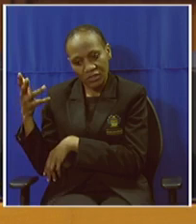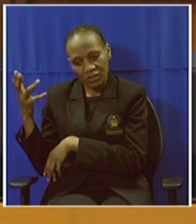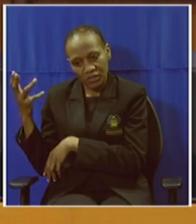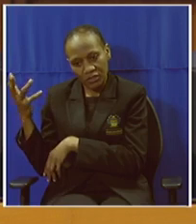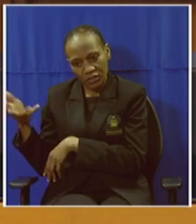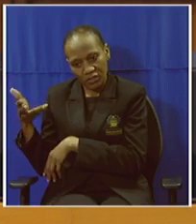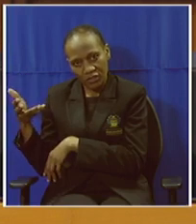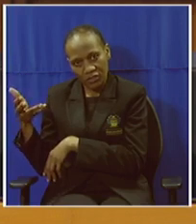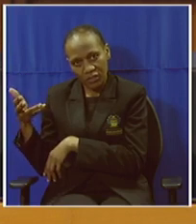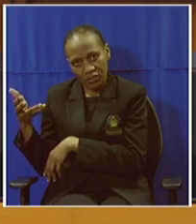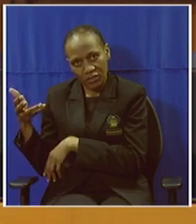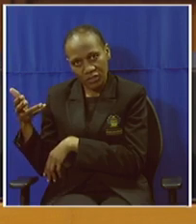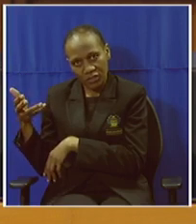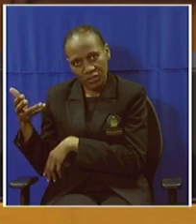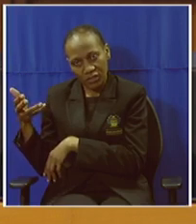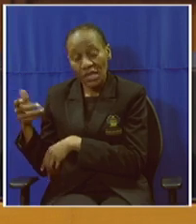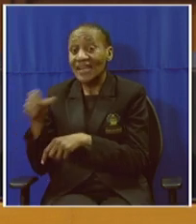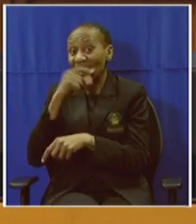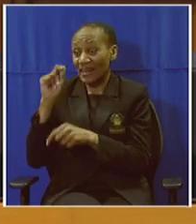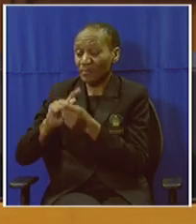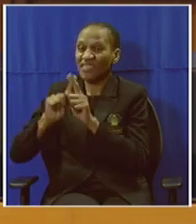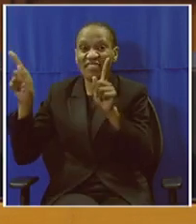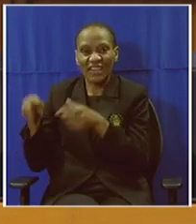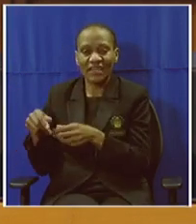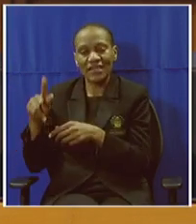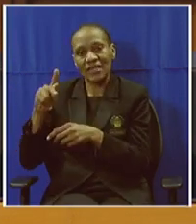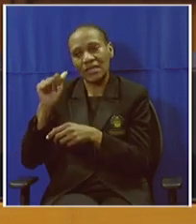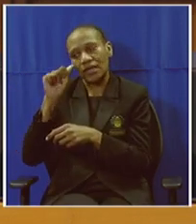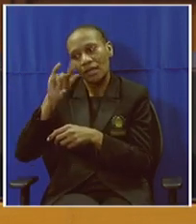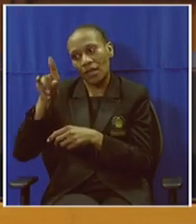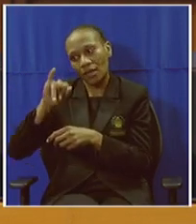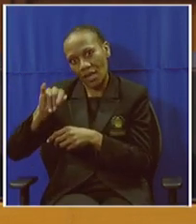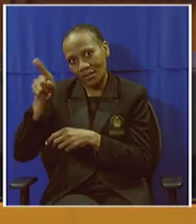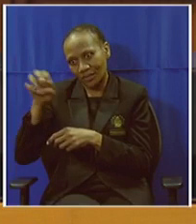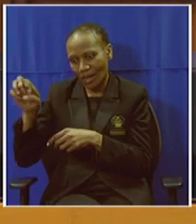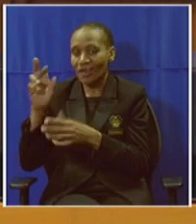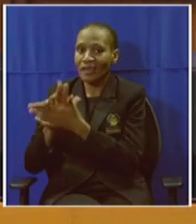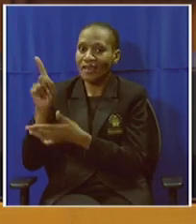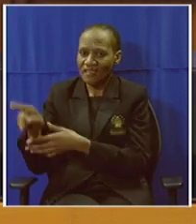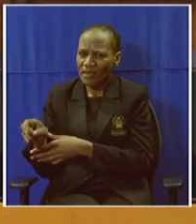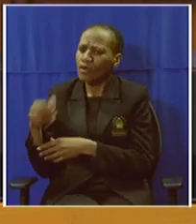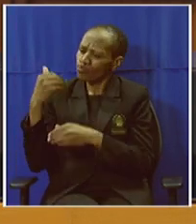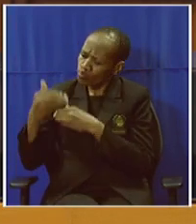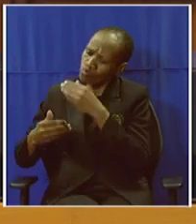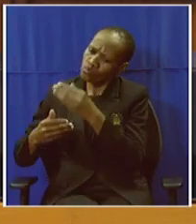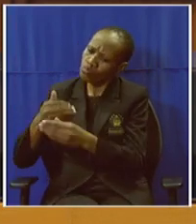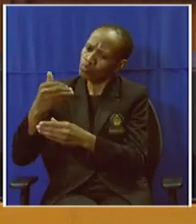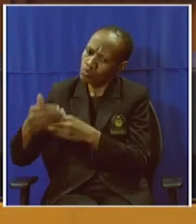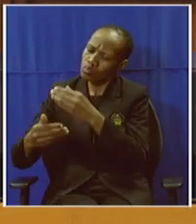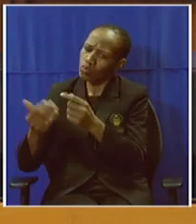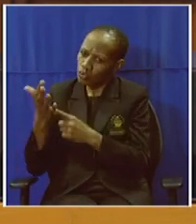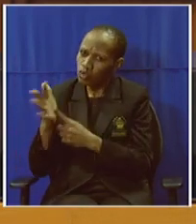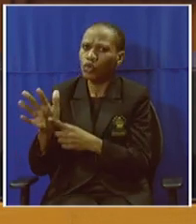originally as a touring side called Kaizer 11. He had showed vision beyond his years in his